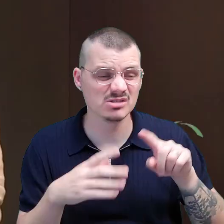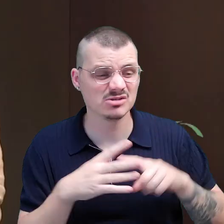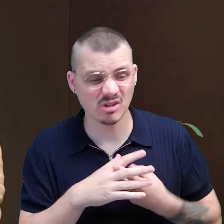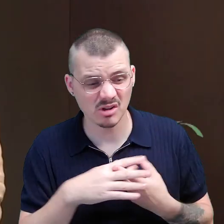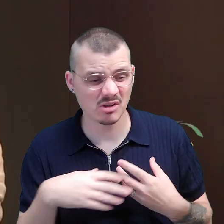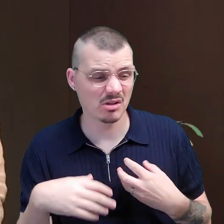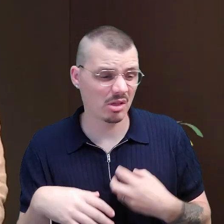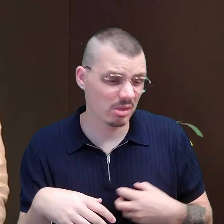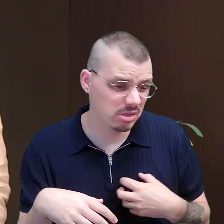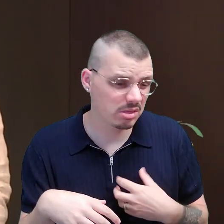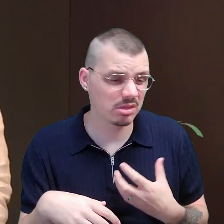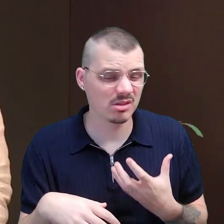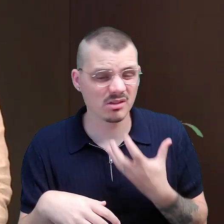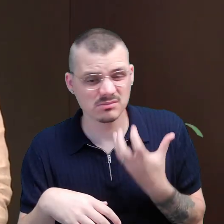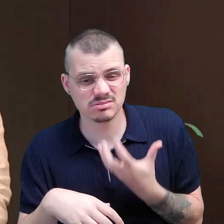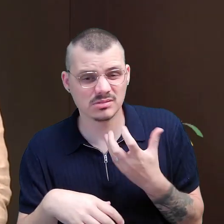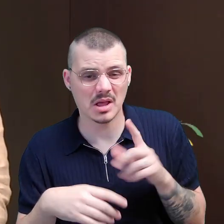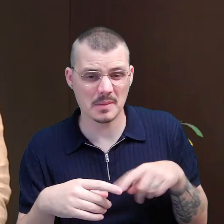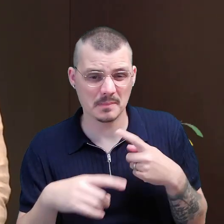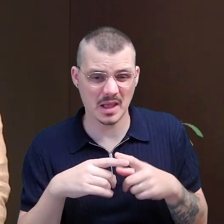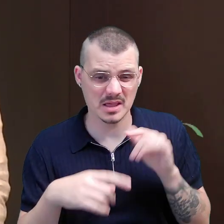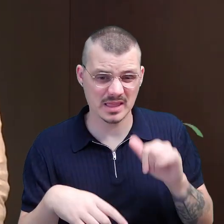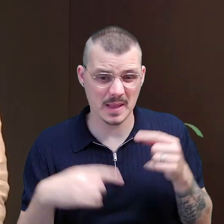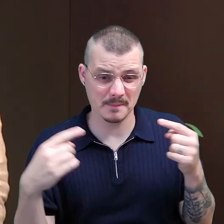to moan and groan about this